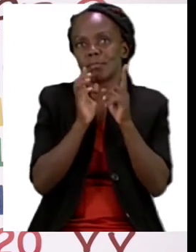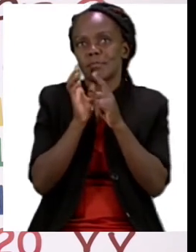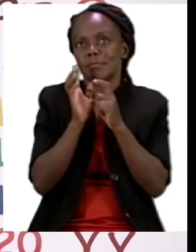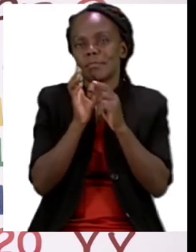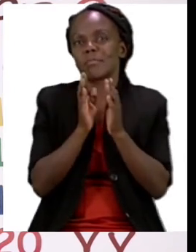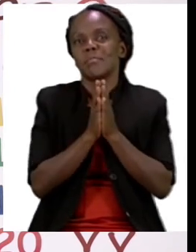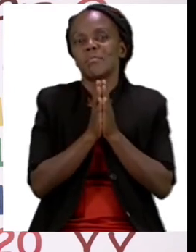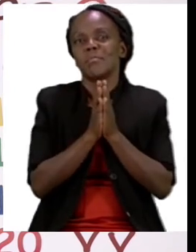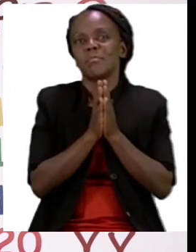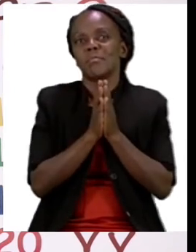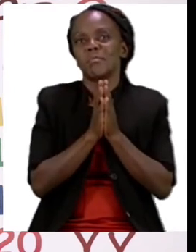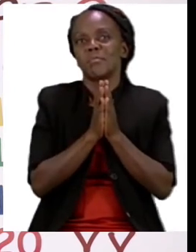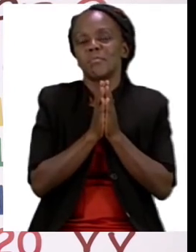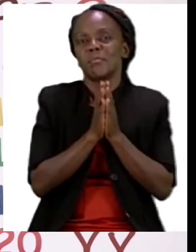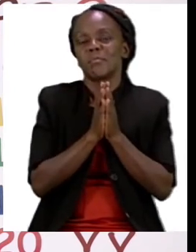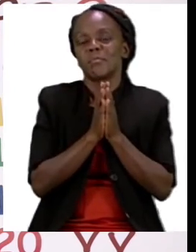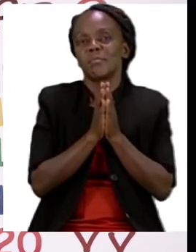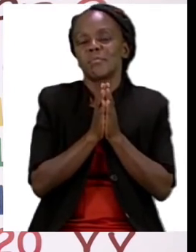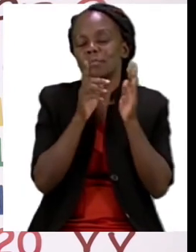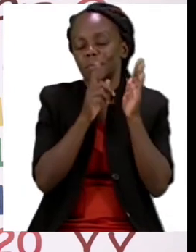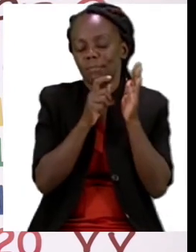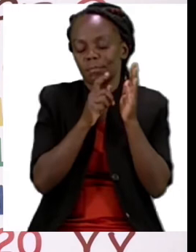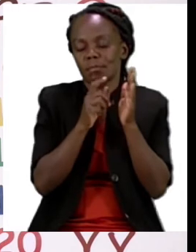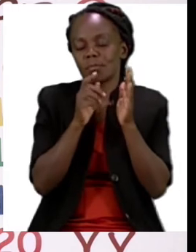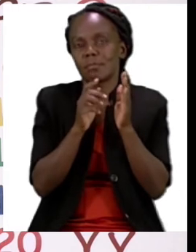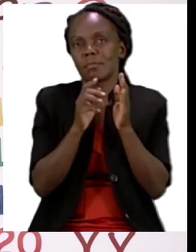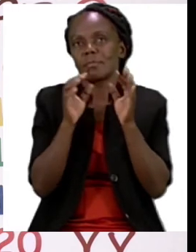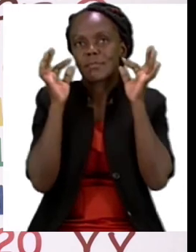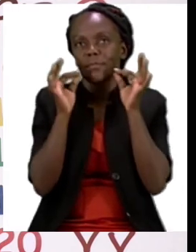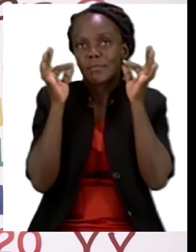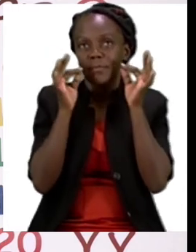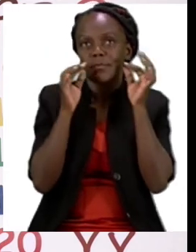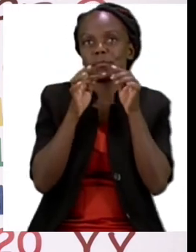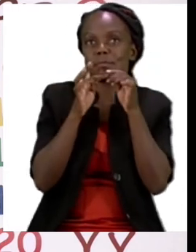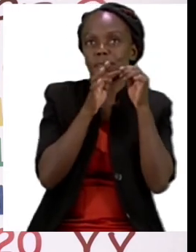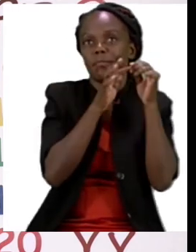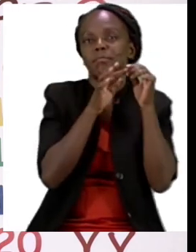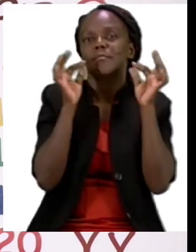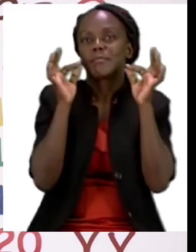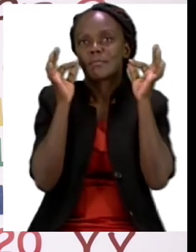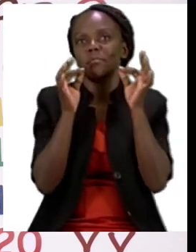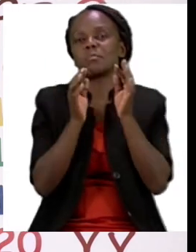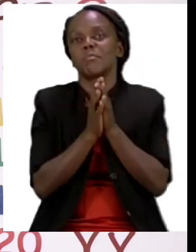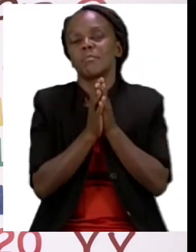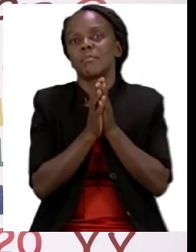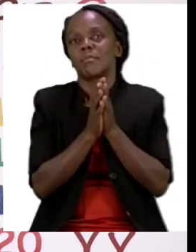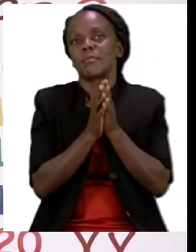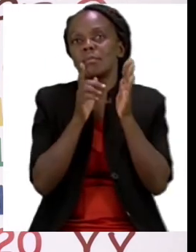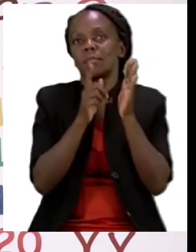sanitize. So let us take our sanitizer and sing our special sanitizing song.